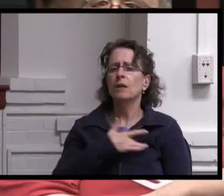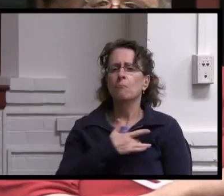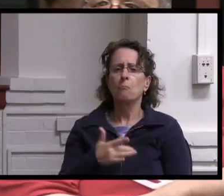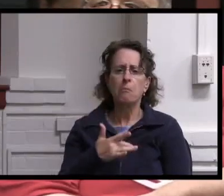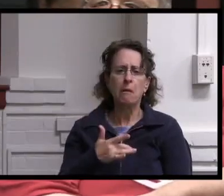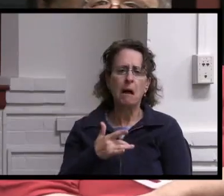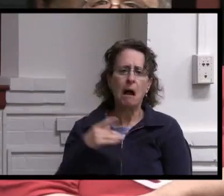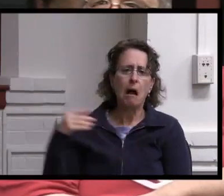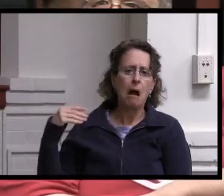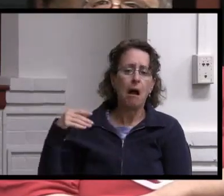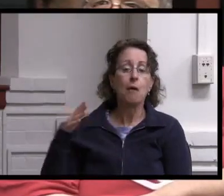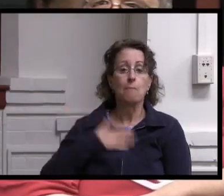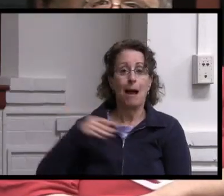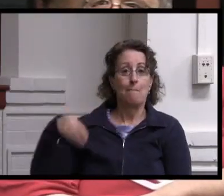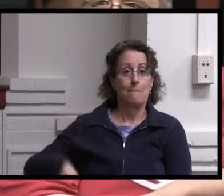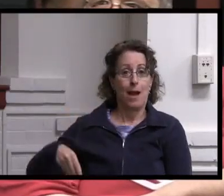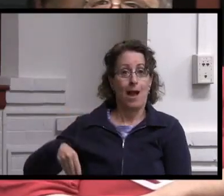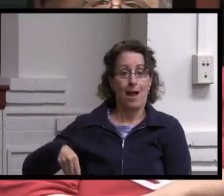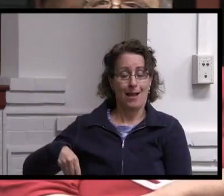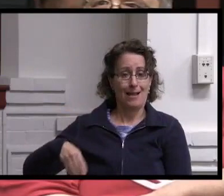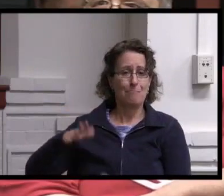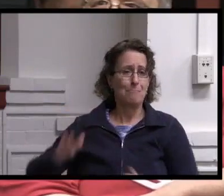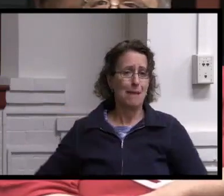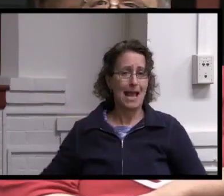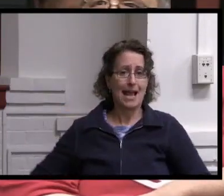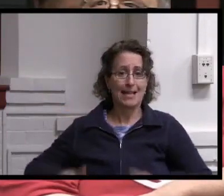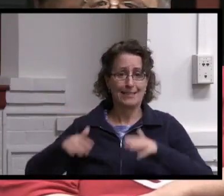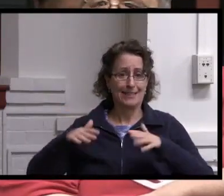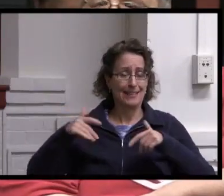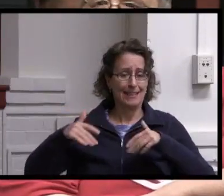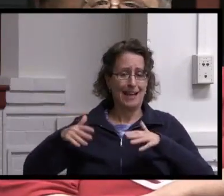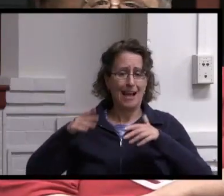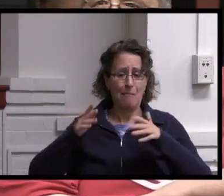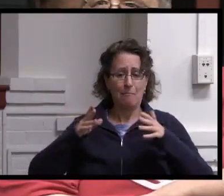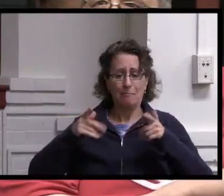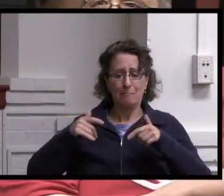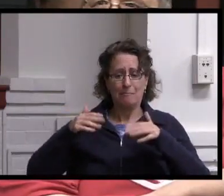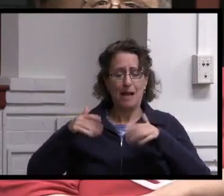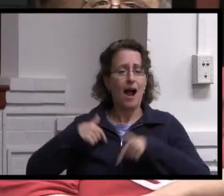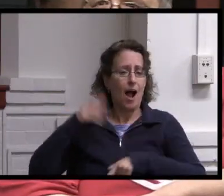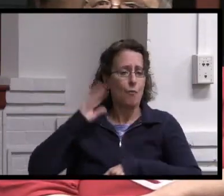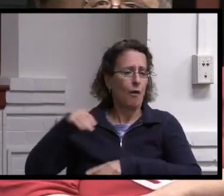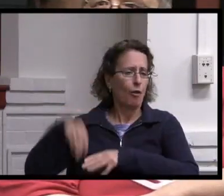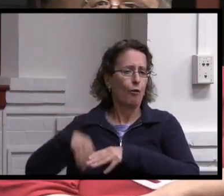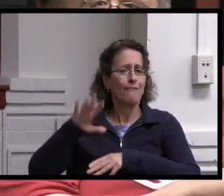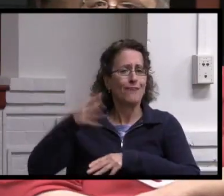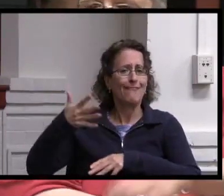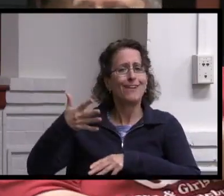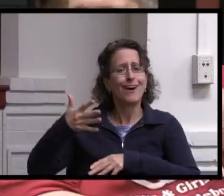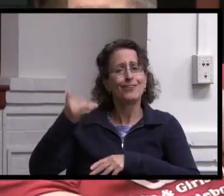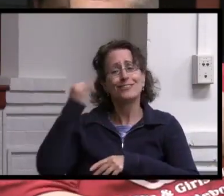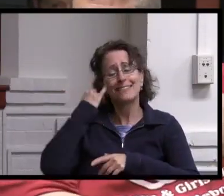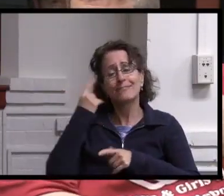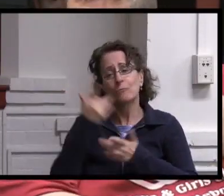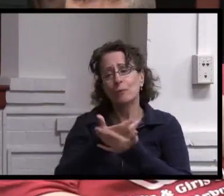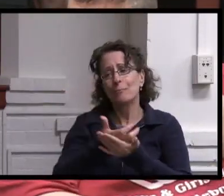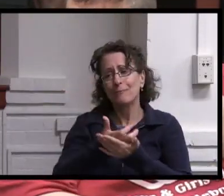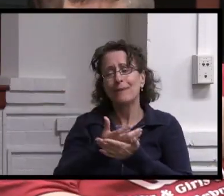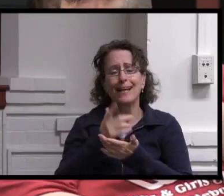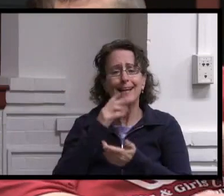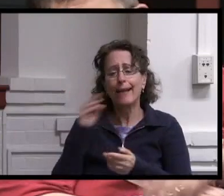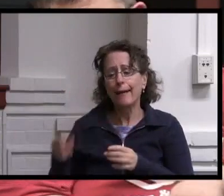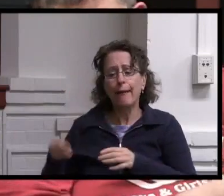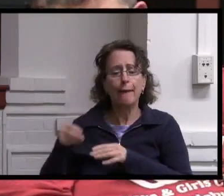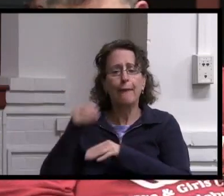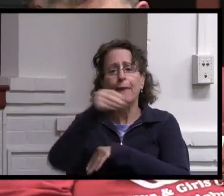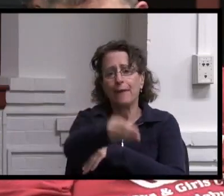my billfold on the street and so on. And yes, I give money